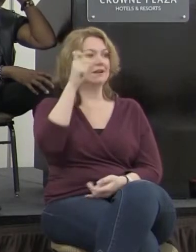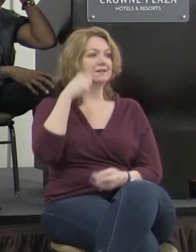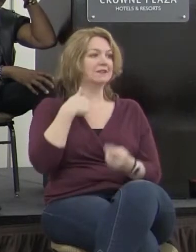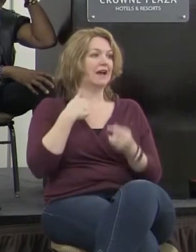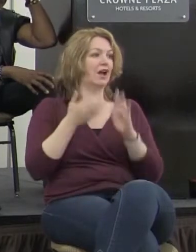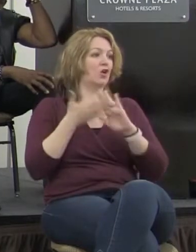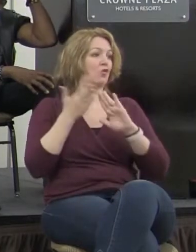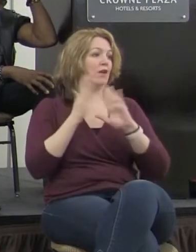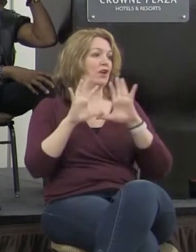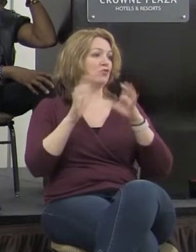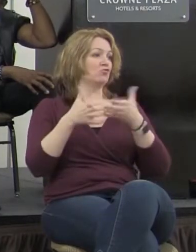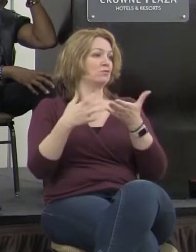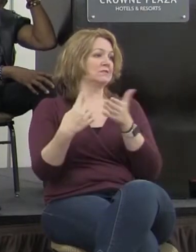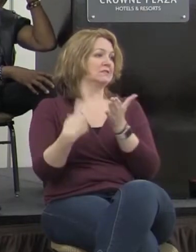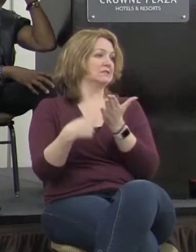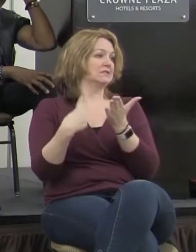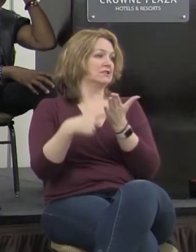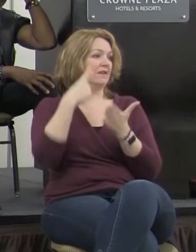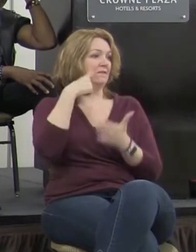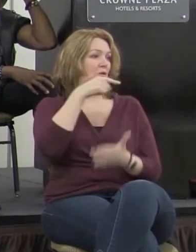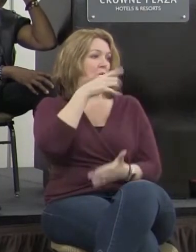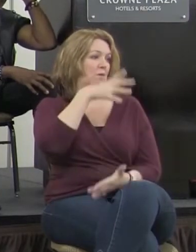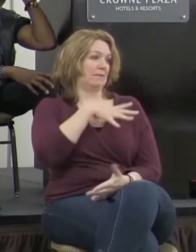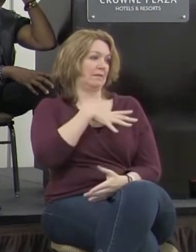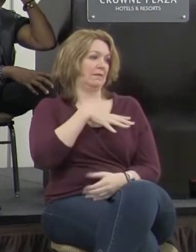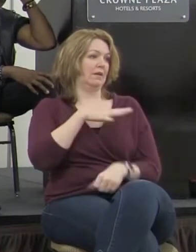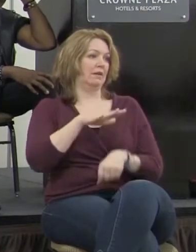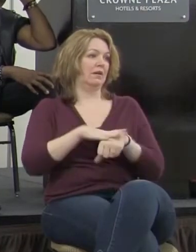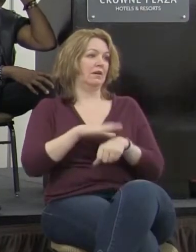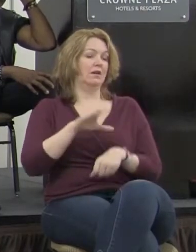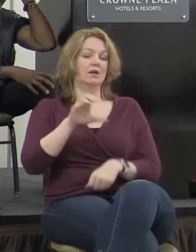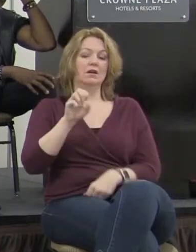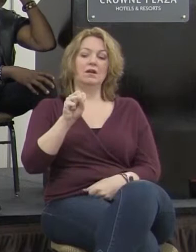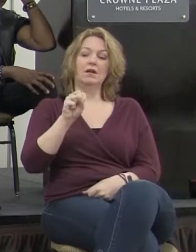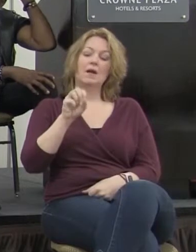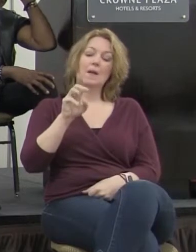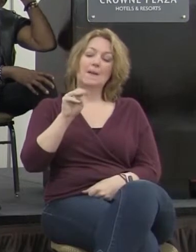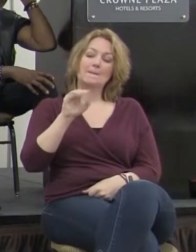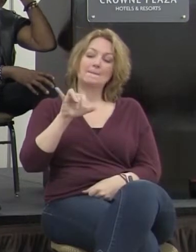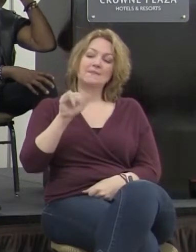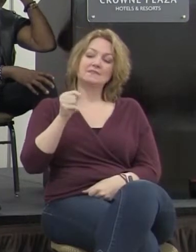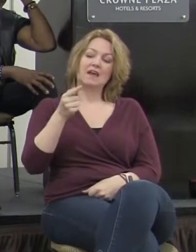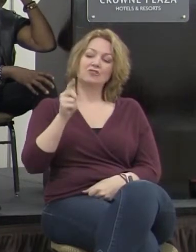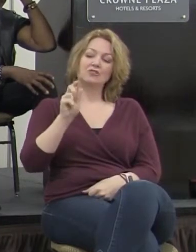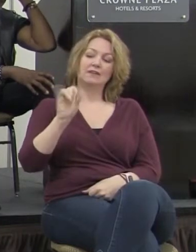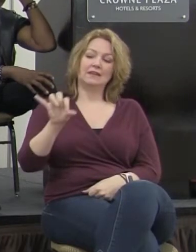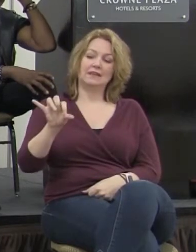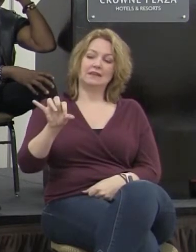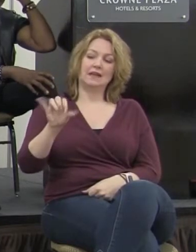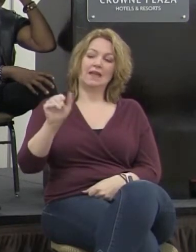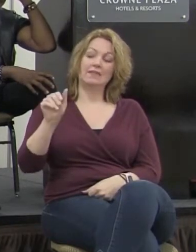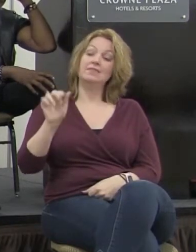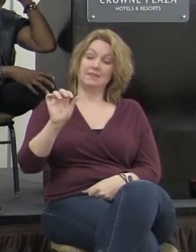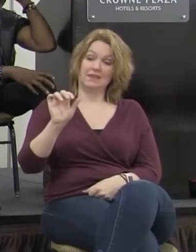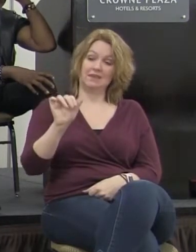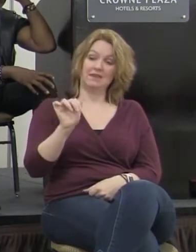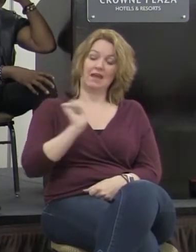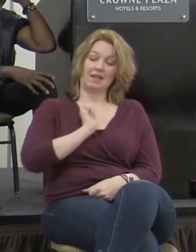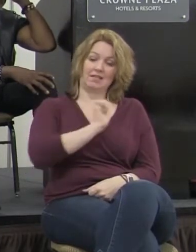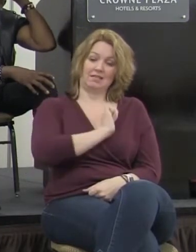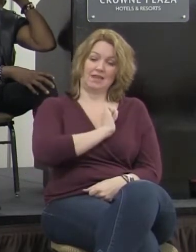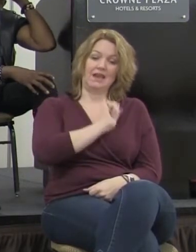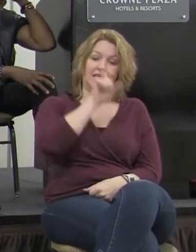group discussion for women on misogyny last year at the Atlanta Eagle. And it was Daddy Rod who offered